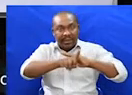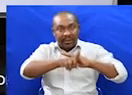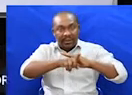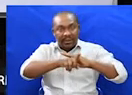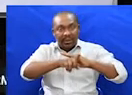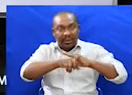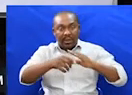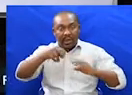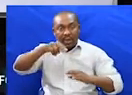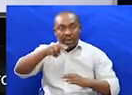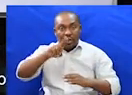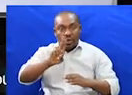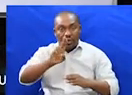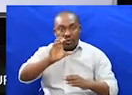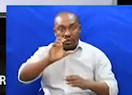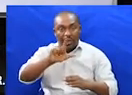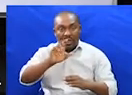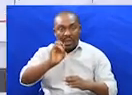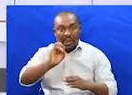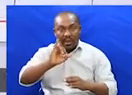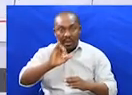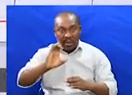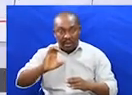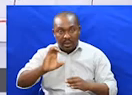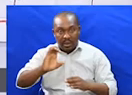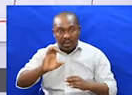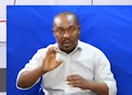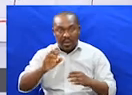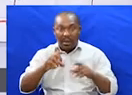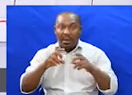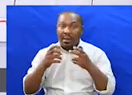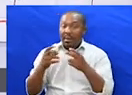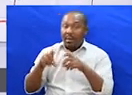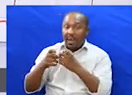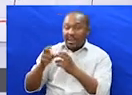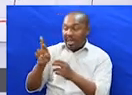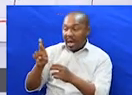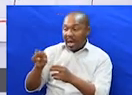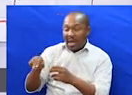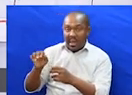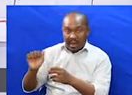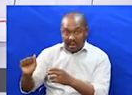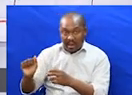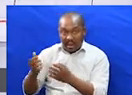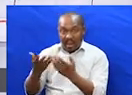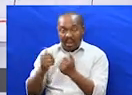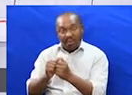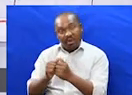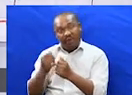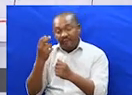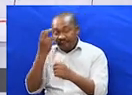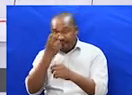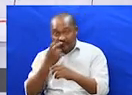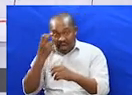while RNA can be found in the nucleus, and also RNA can be found in the cytoplasm